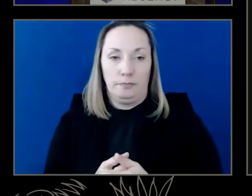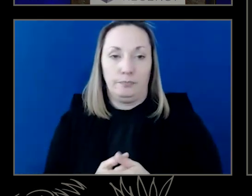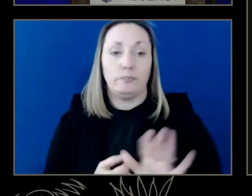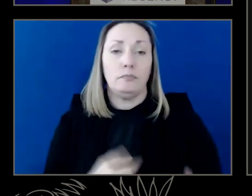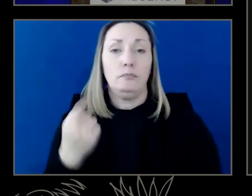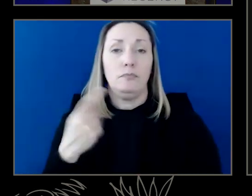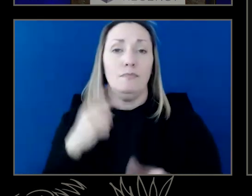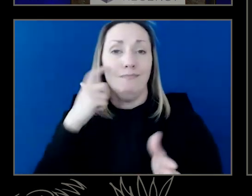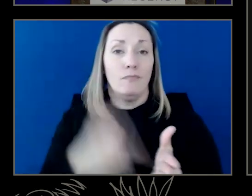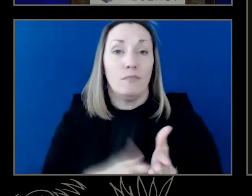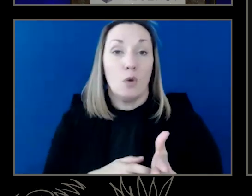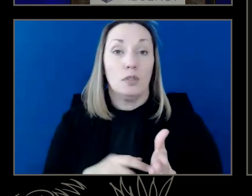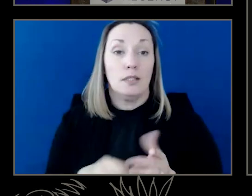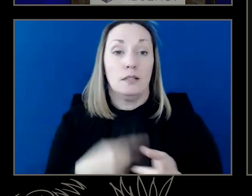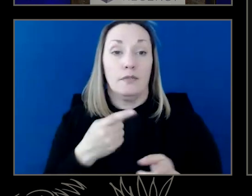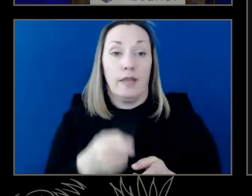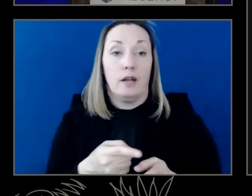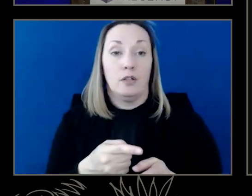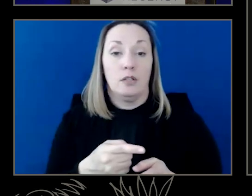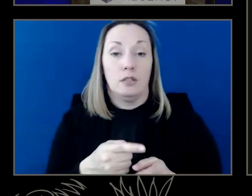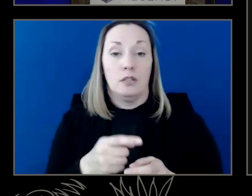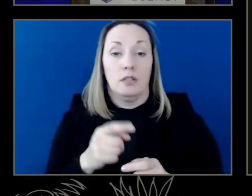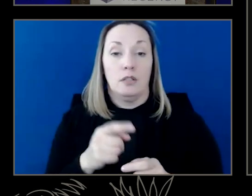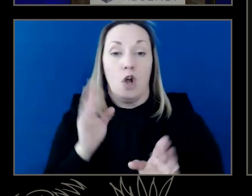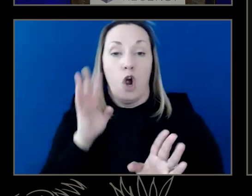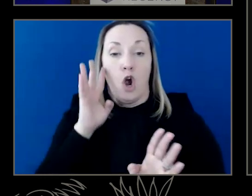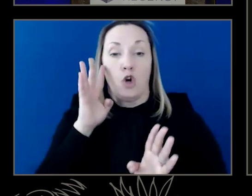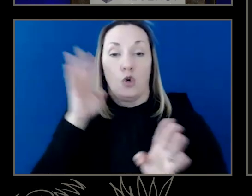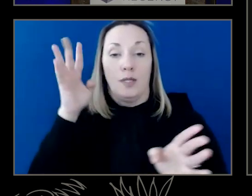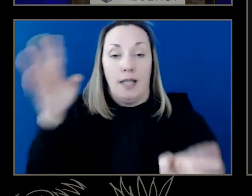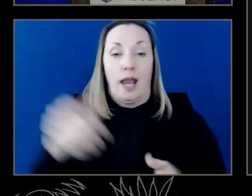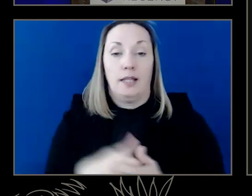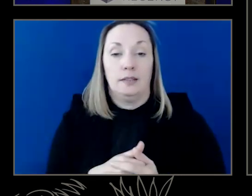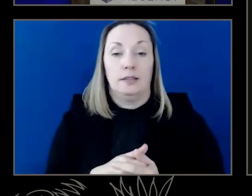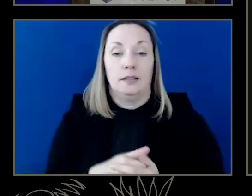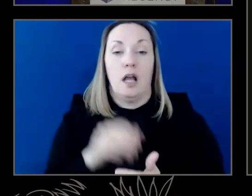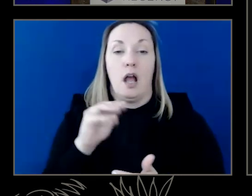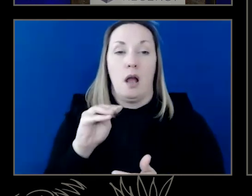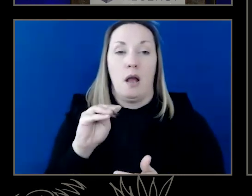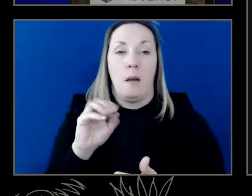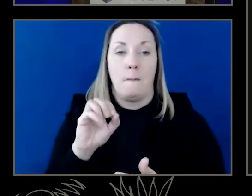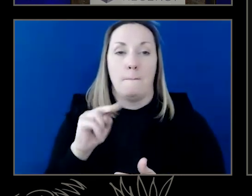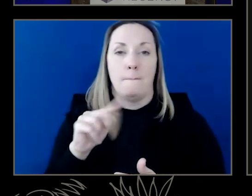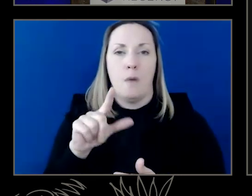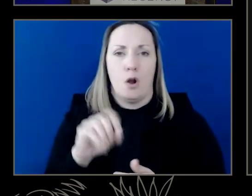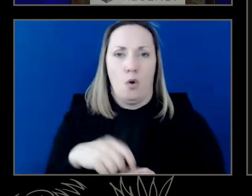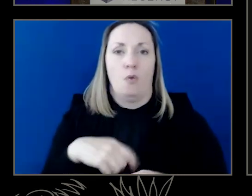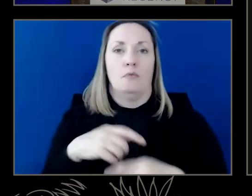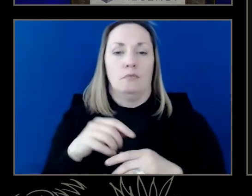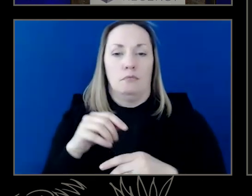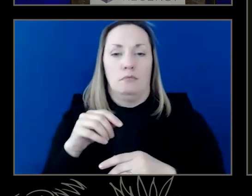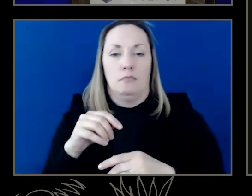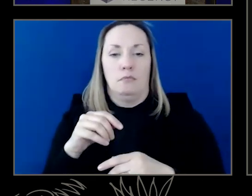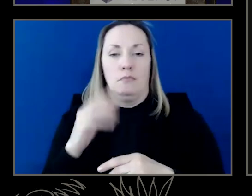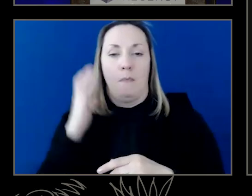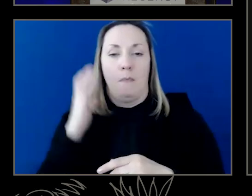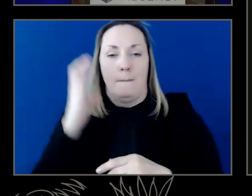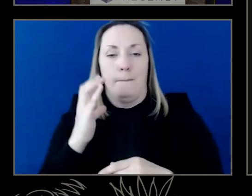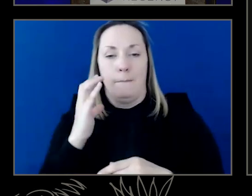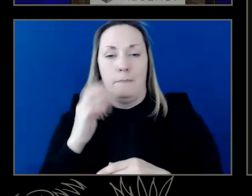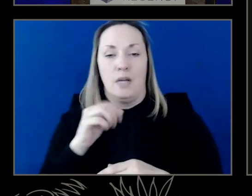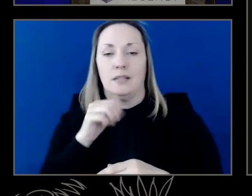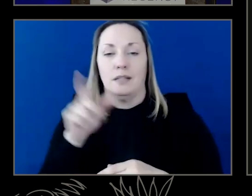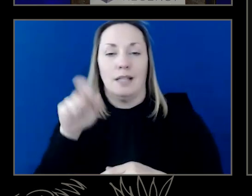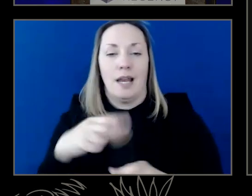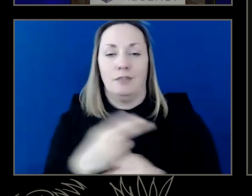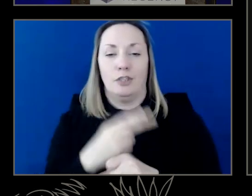Also notice how there is a create Mongo ability function that's being used here. It does not mean that your application has to use MongoDB.